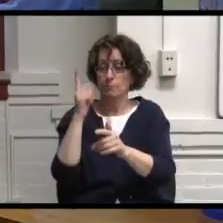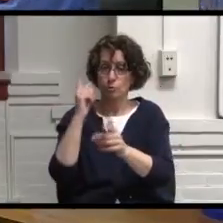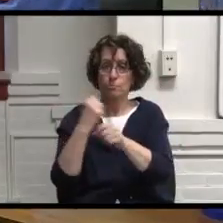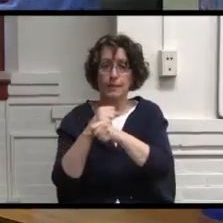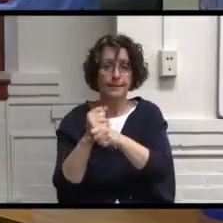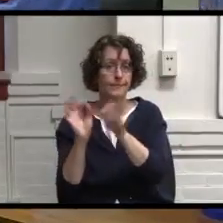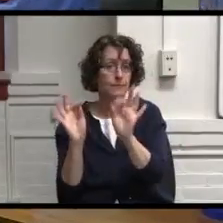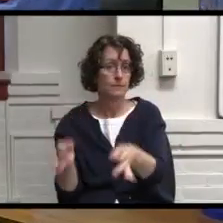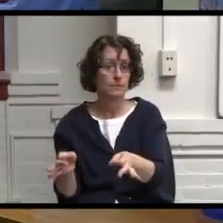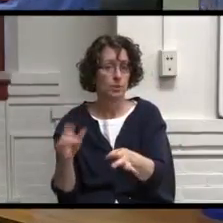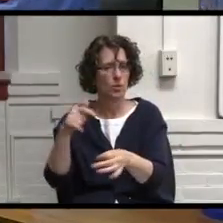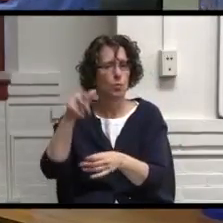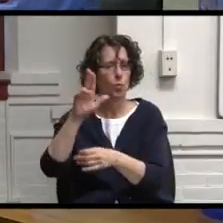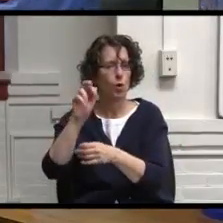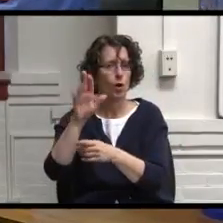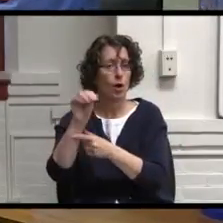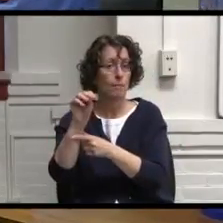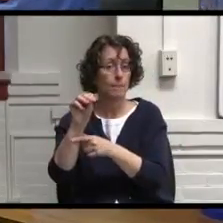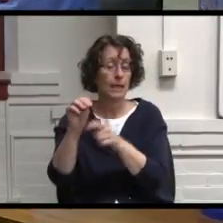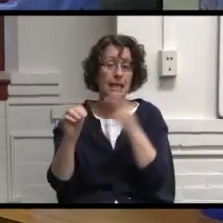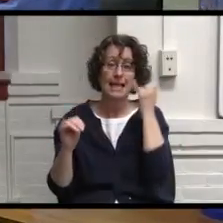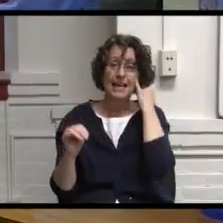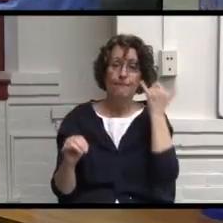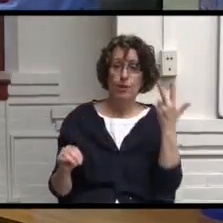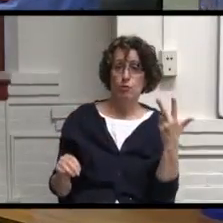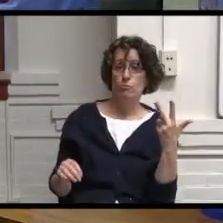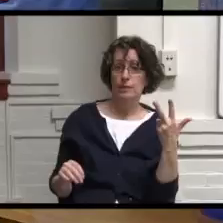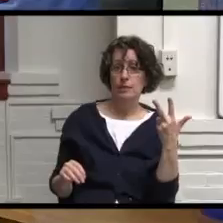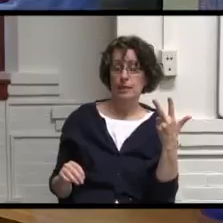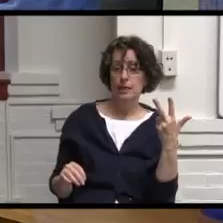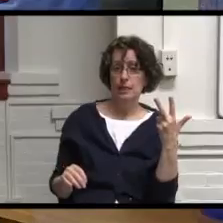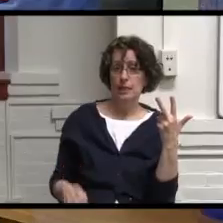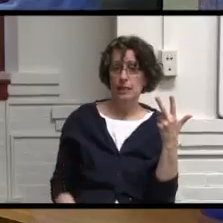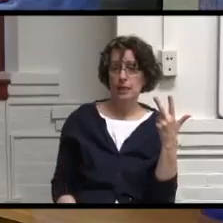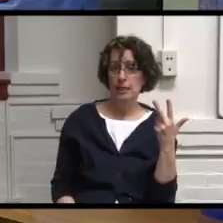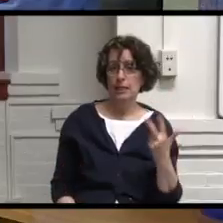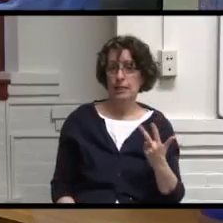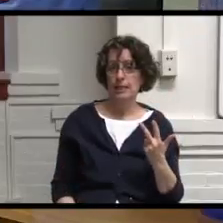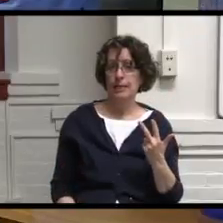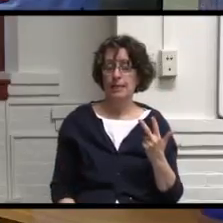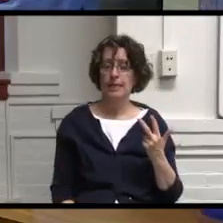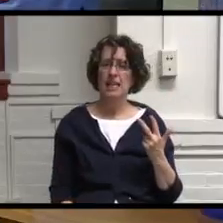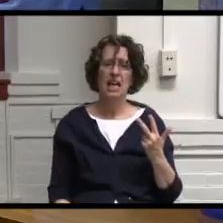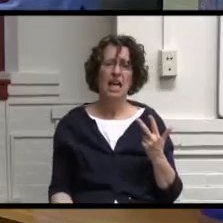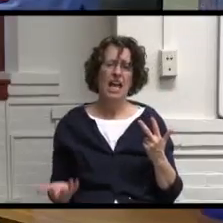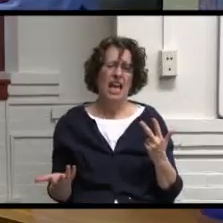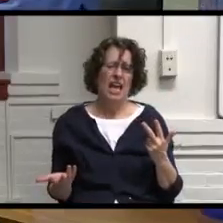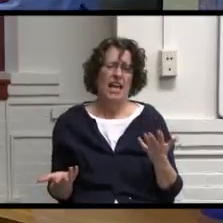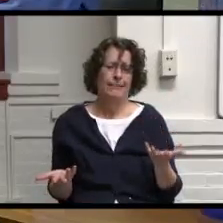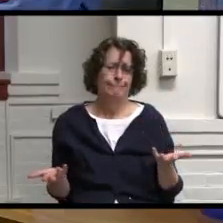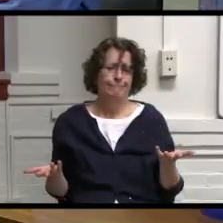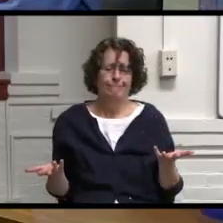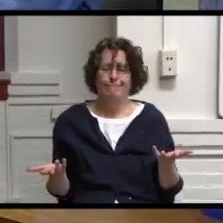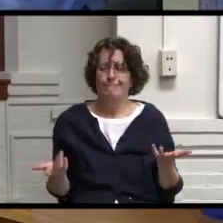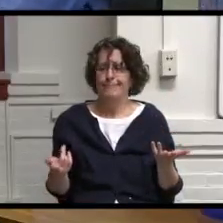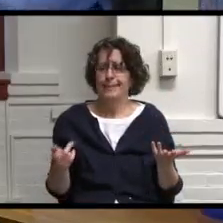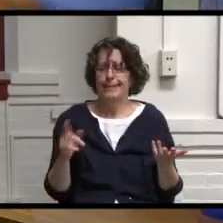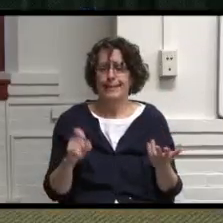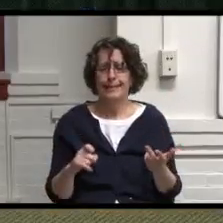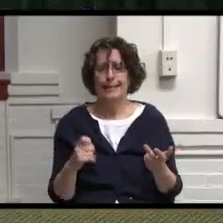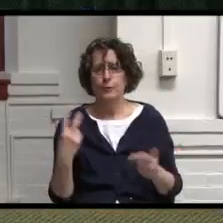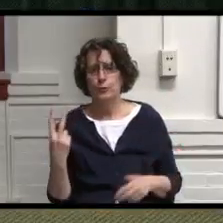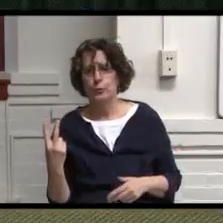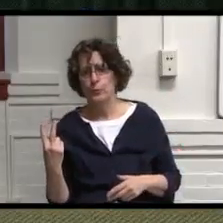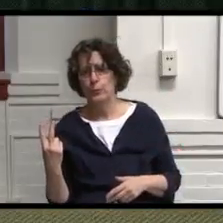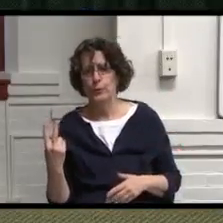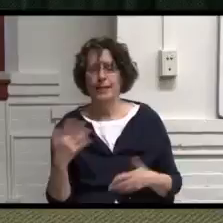to say it's 3, you still, you know what I mean? It's sort of not much of a difference. Yeah. well, I know, but if